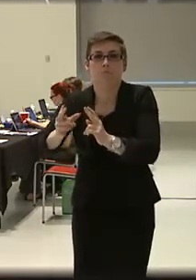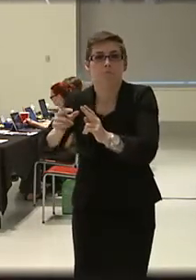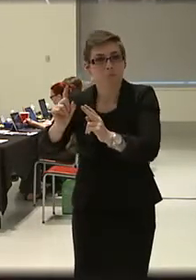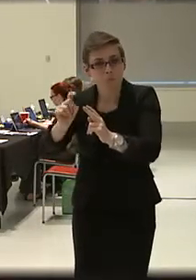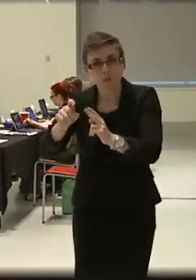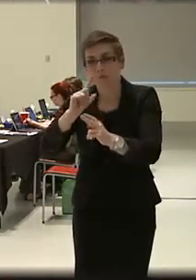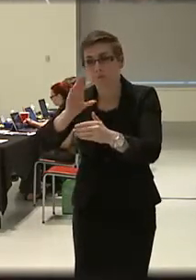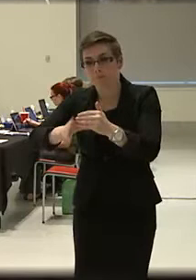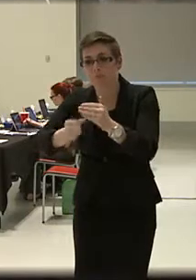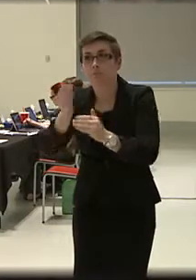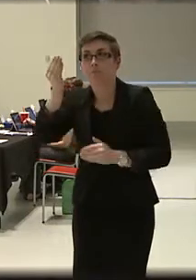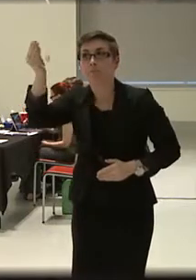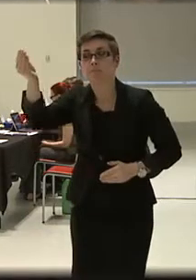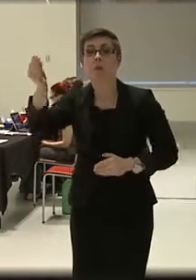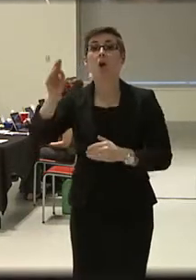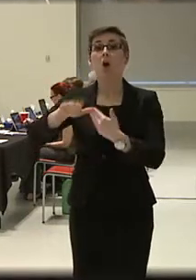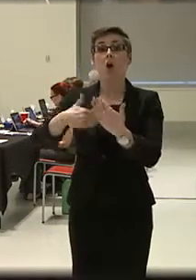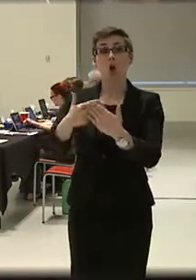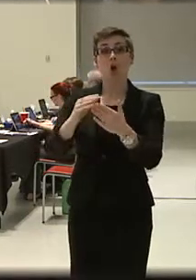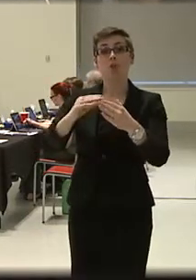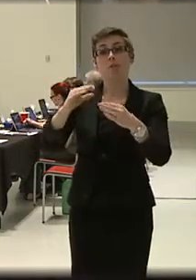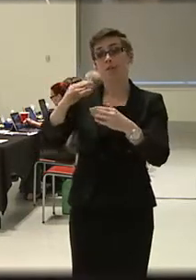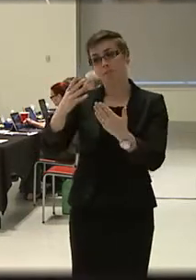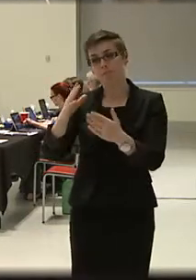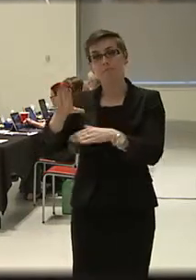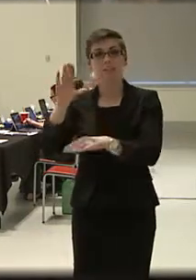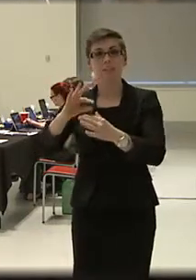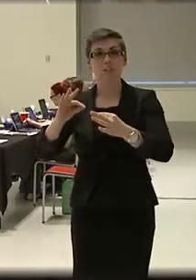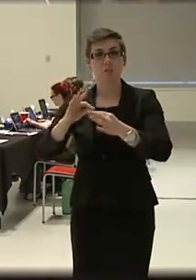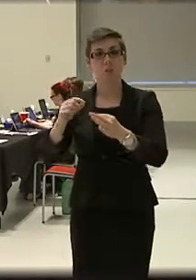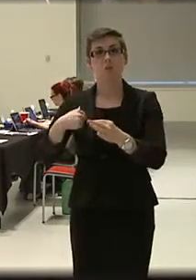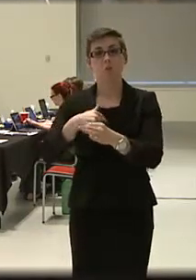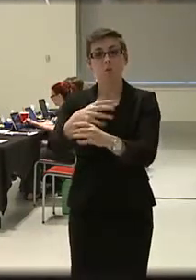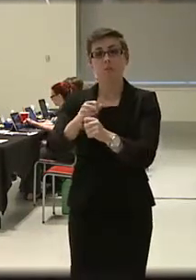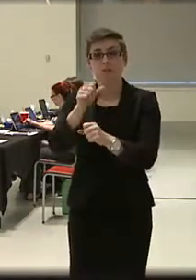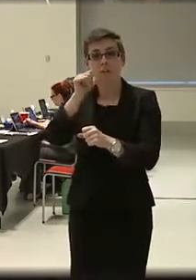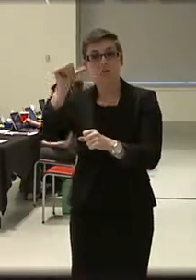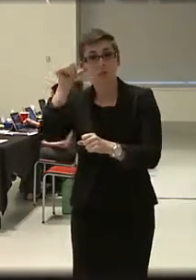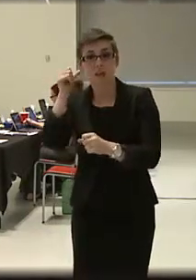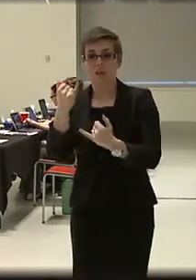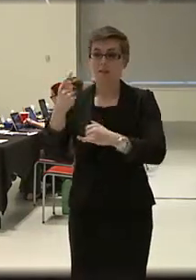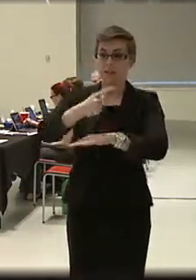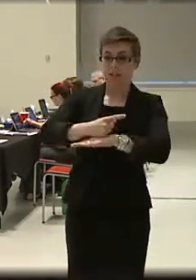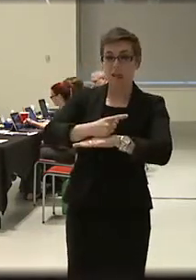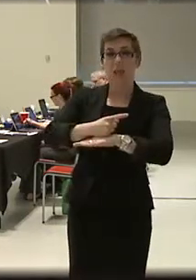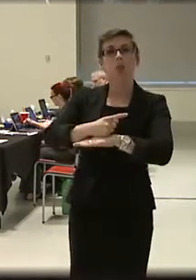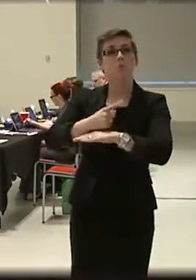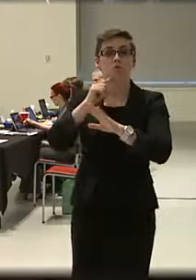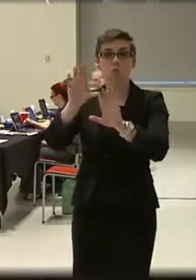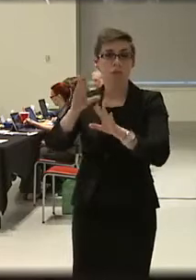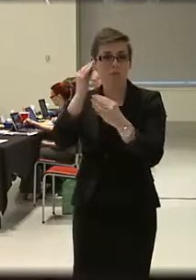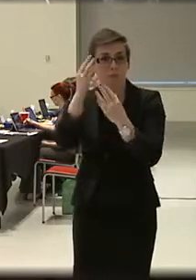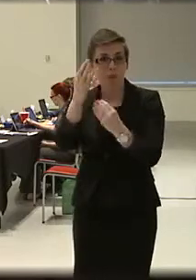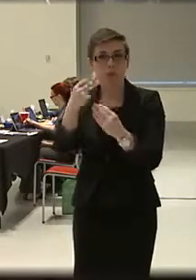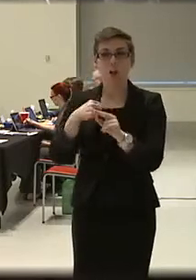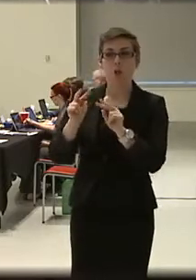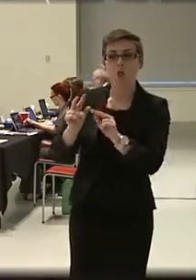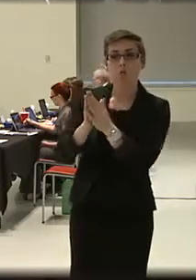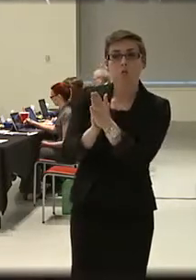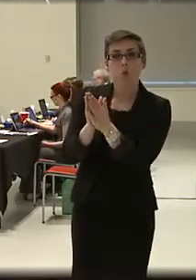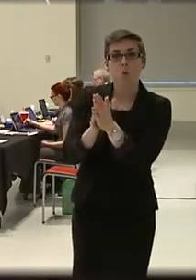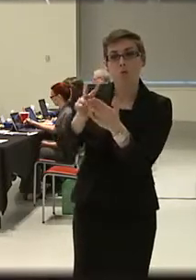testimony that we received yesterday and today. And look forward to reading the comments that people who have been watching